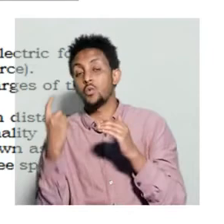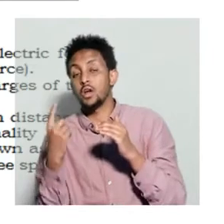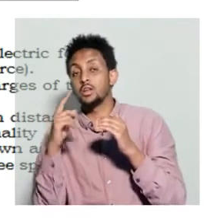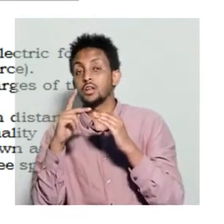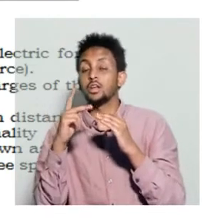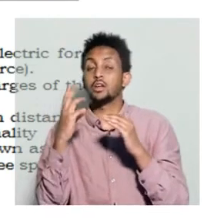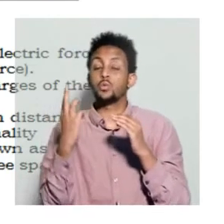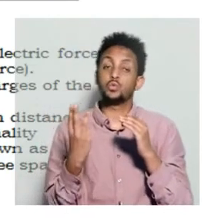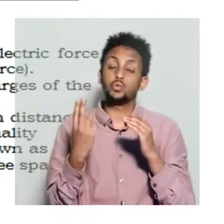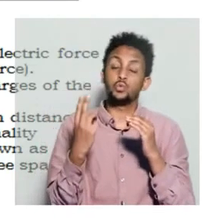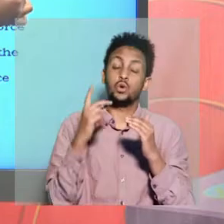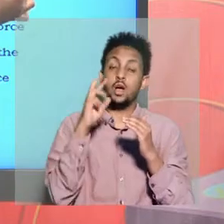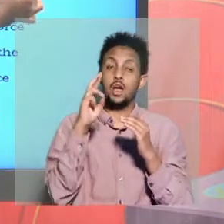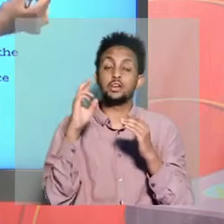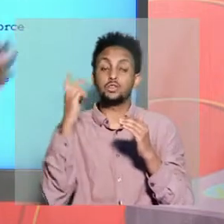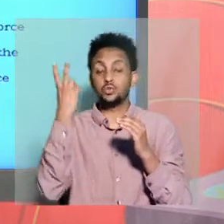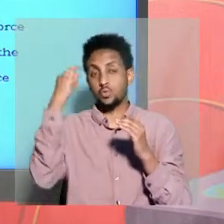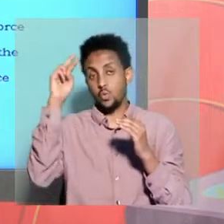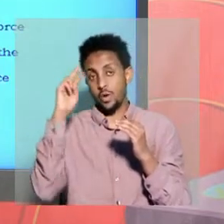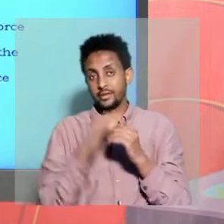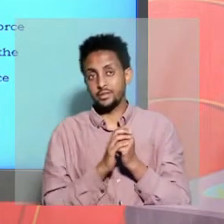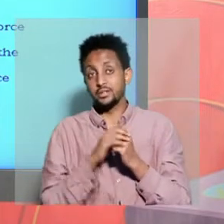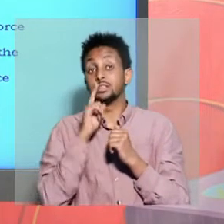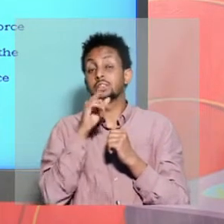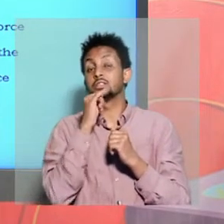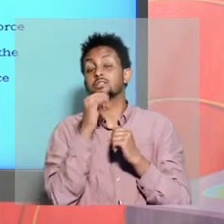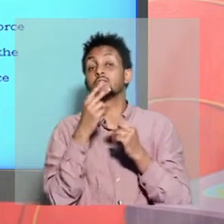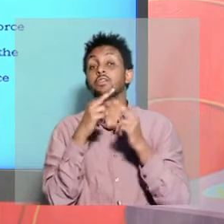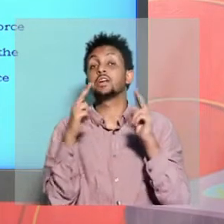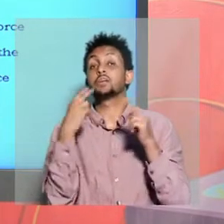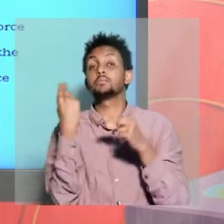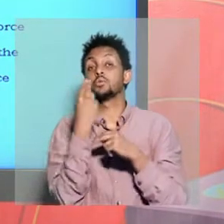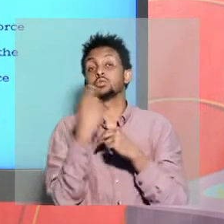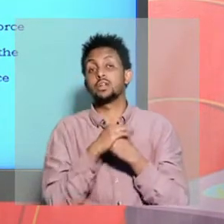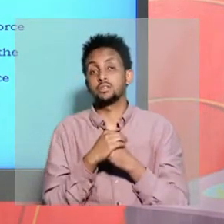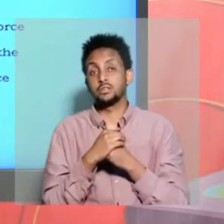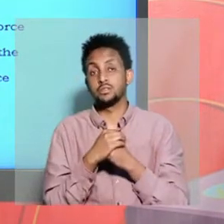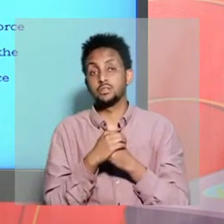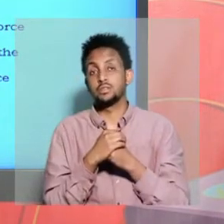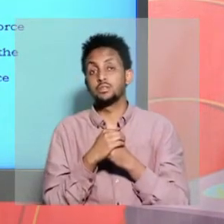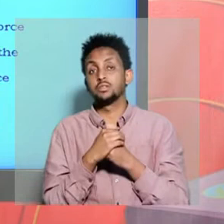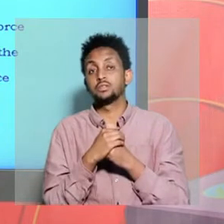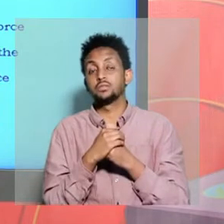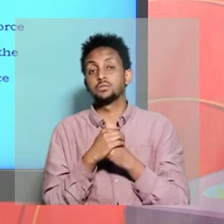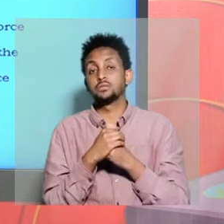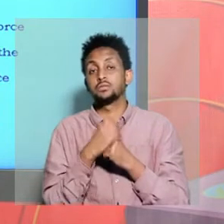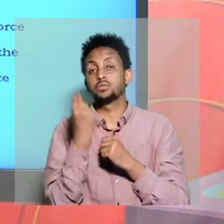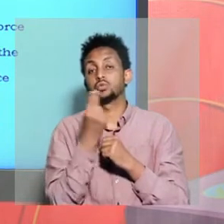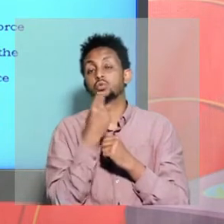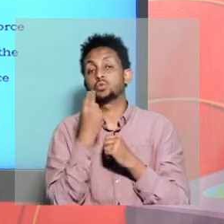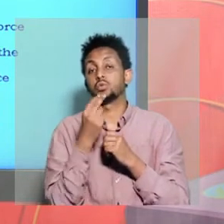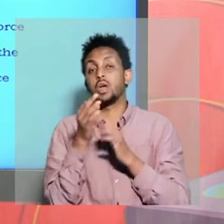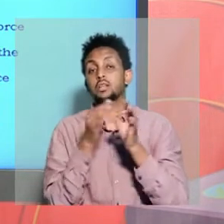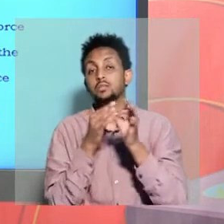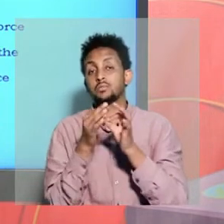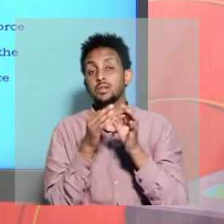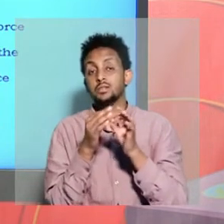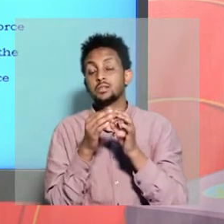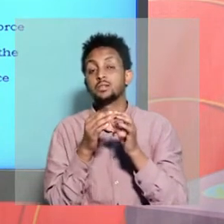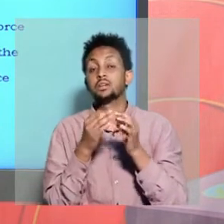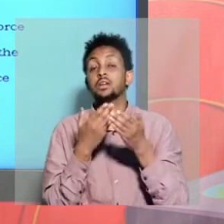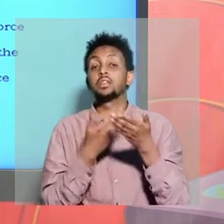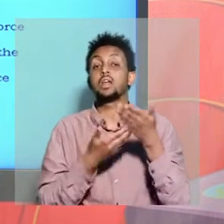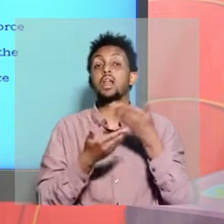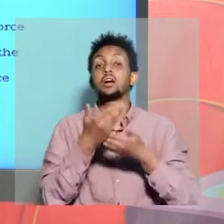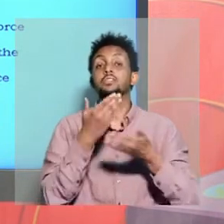Q2 over R squared. So this is a very important equation used to express the interactive